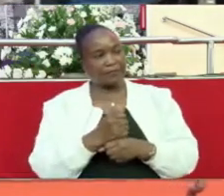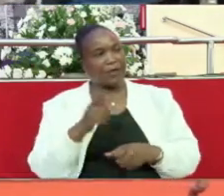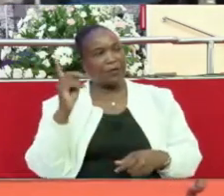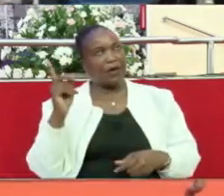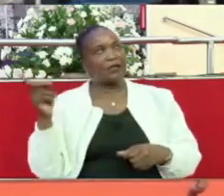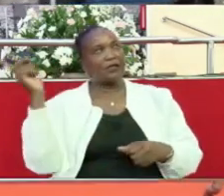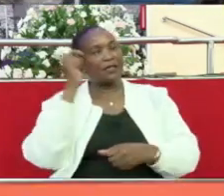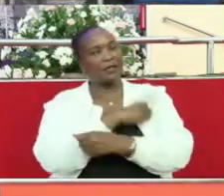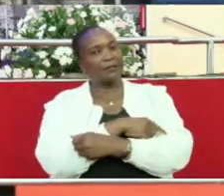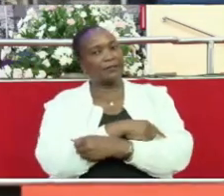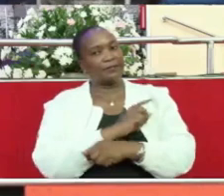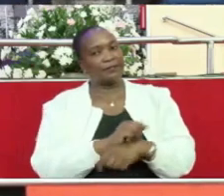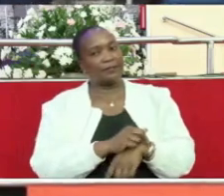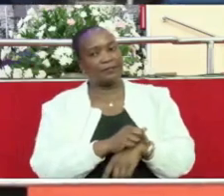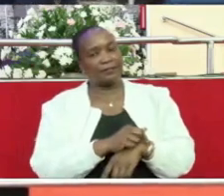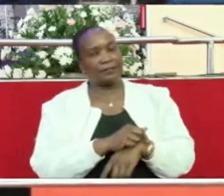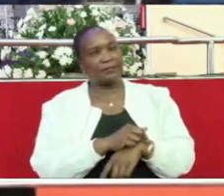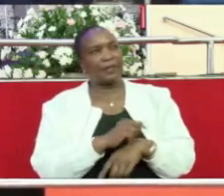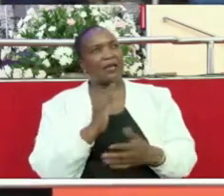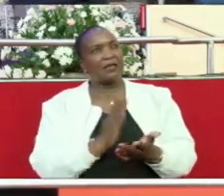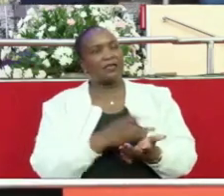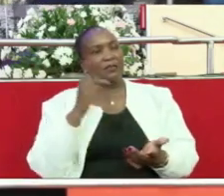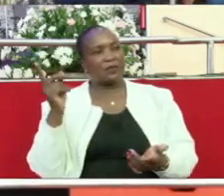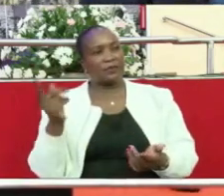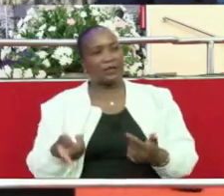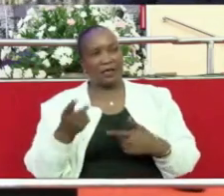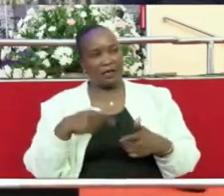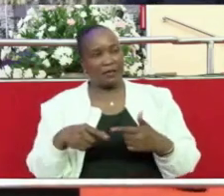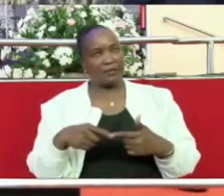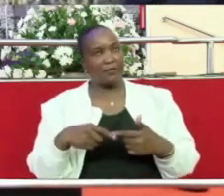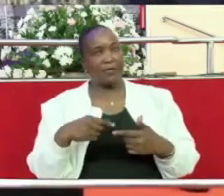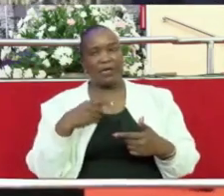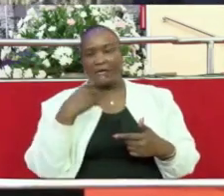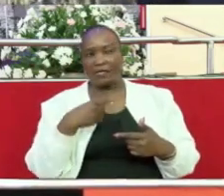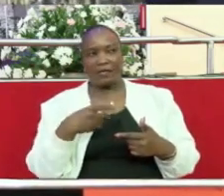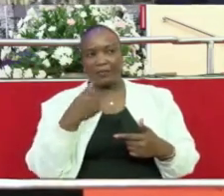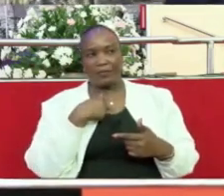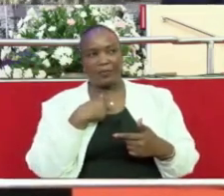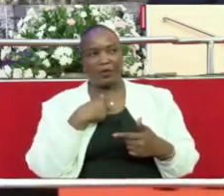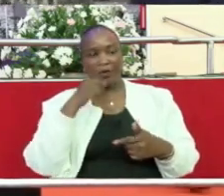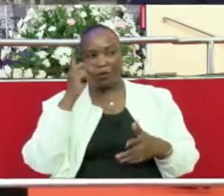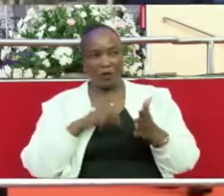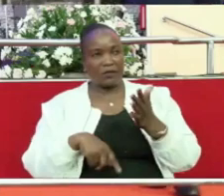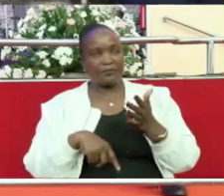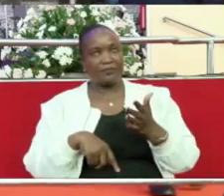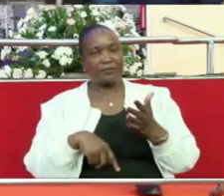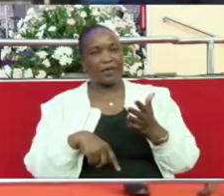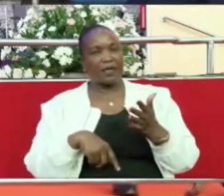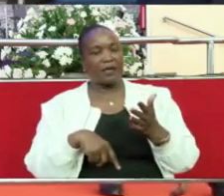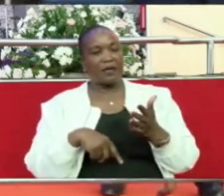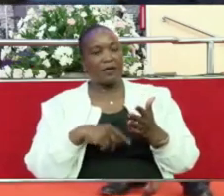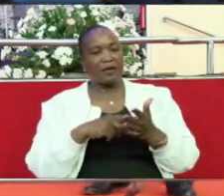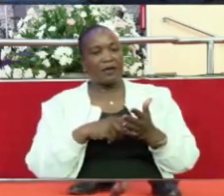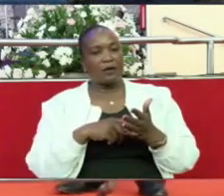office, someone came and told me that, do you know there are interviews that are going on?